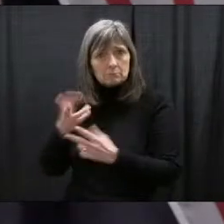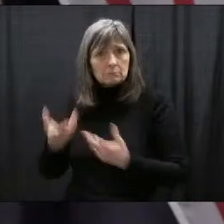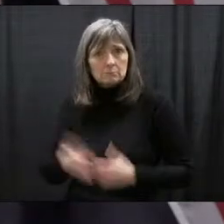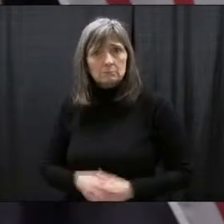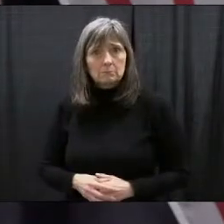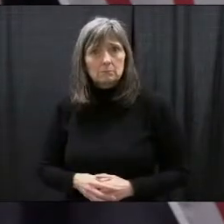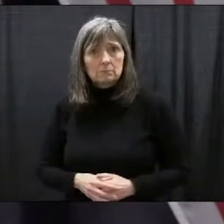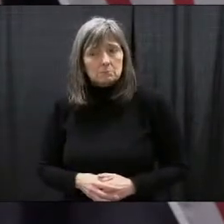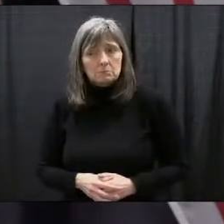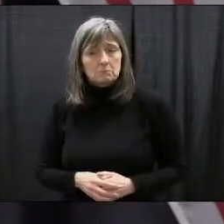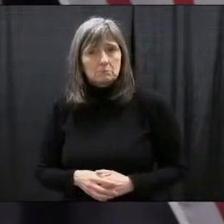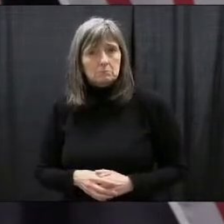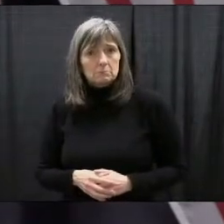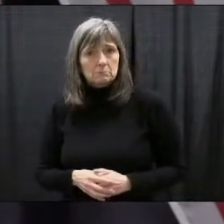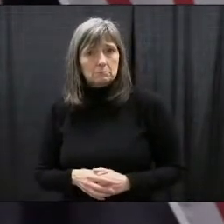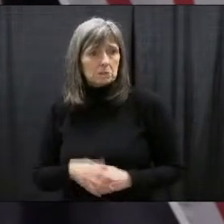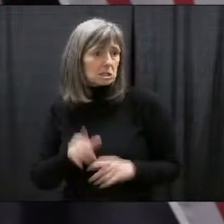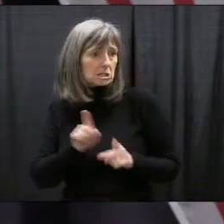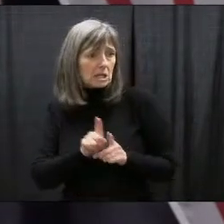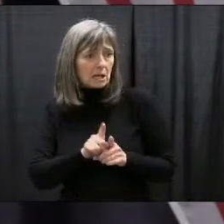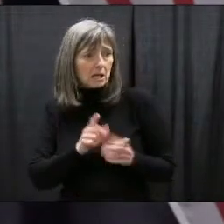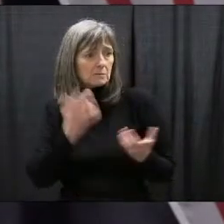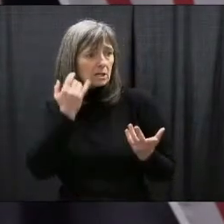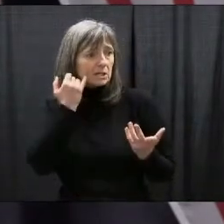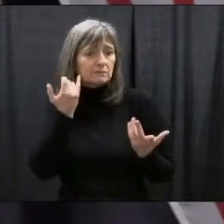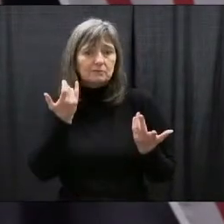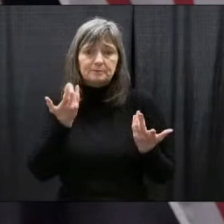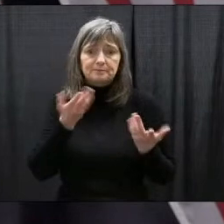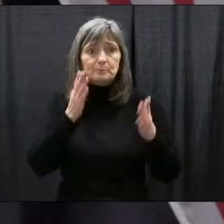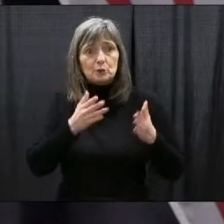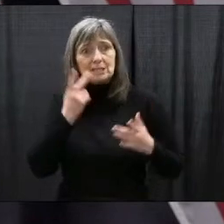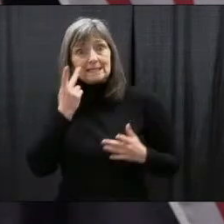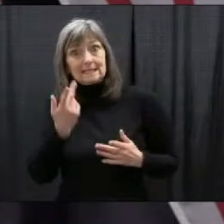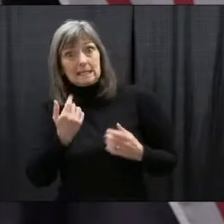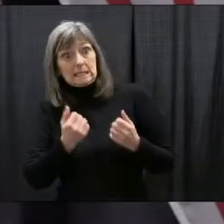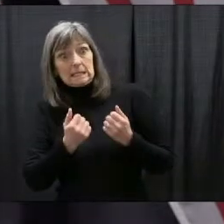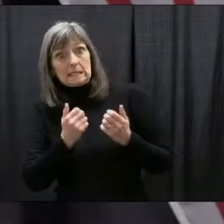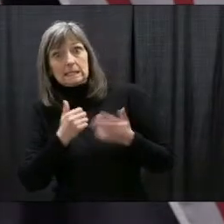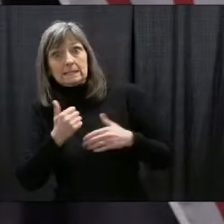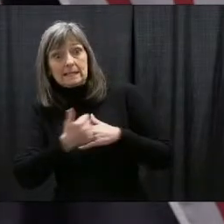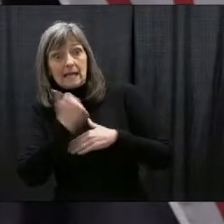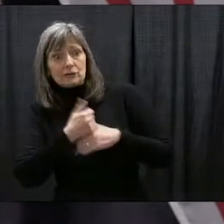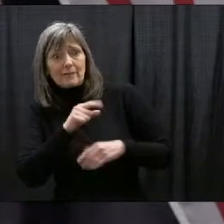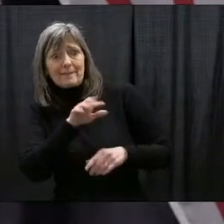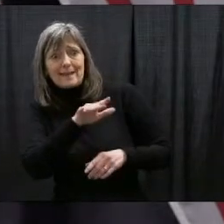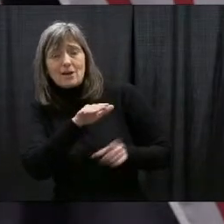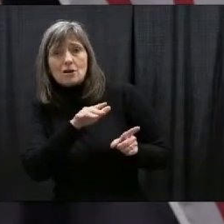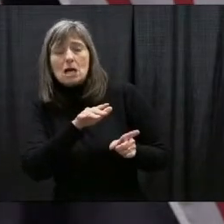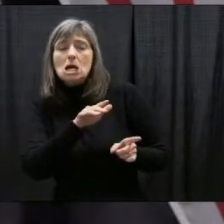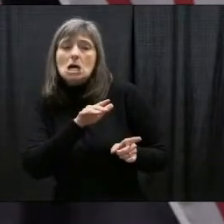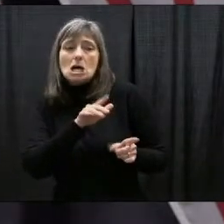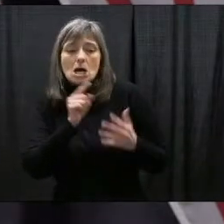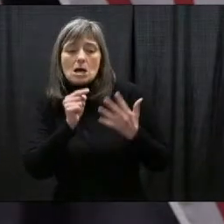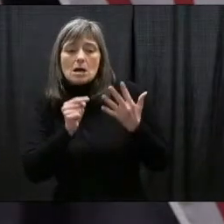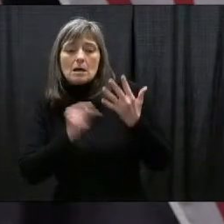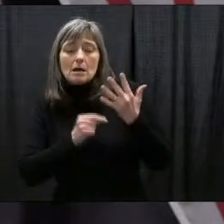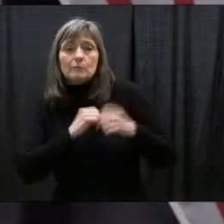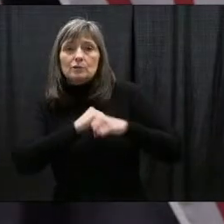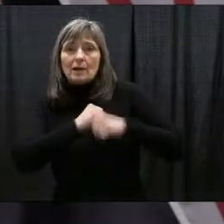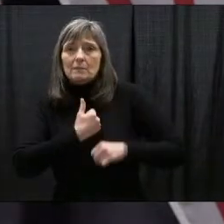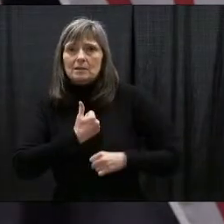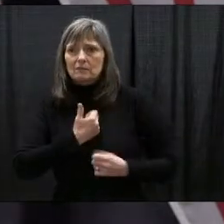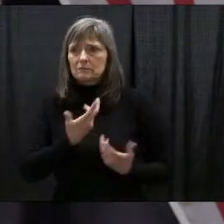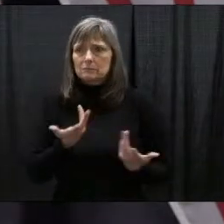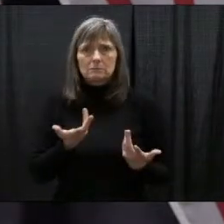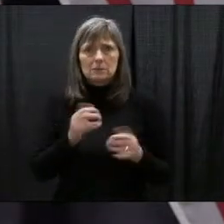than, if somebody perceives a risk and they want to take precautions to reduce their risk, I don't see